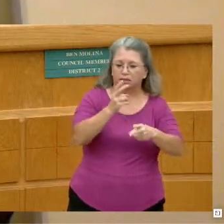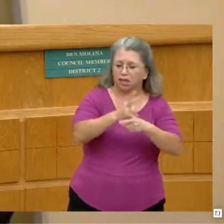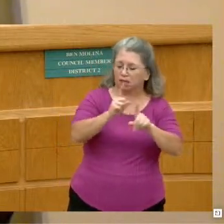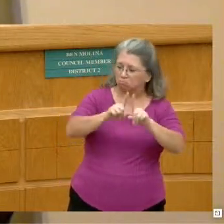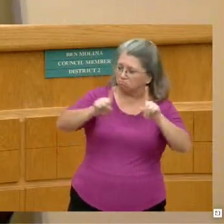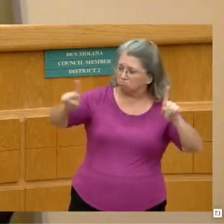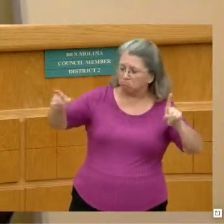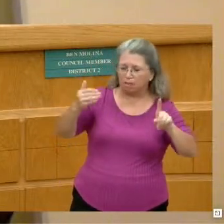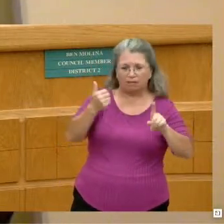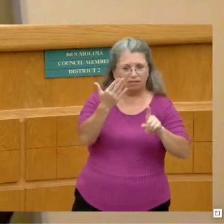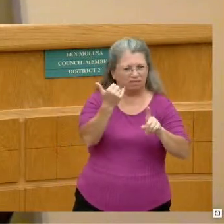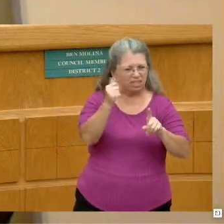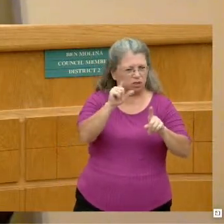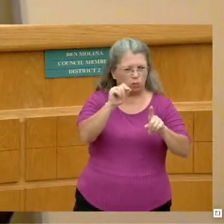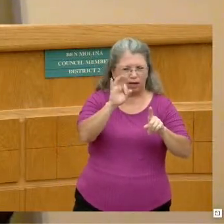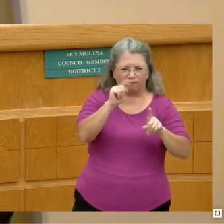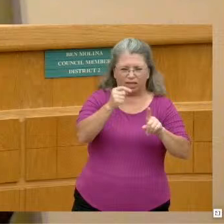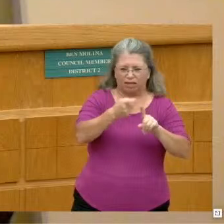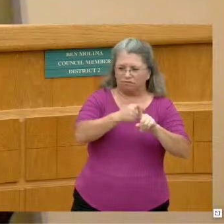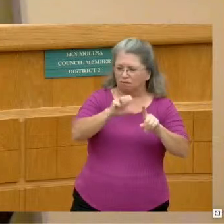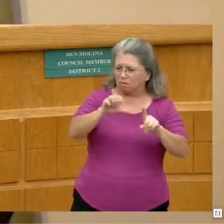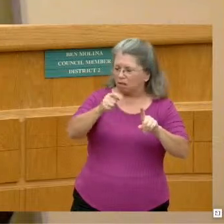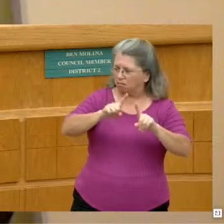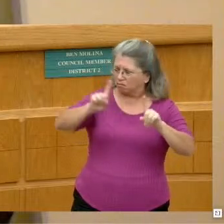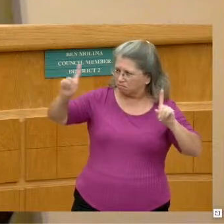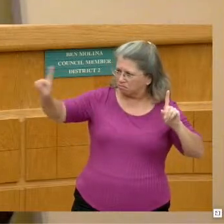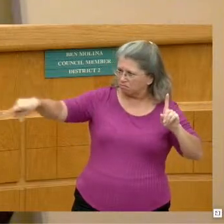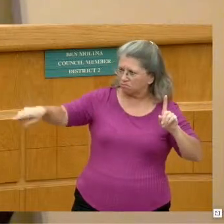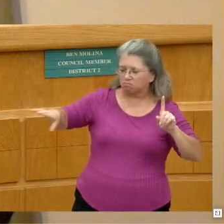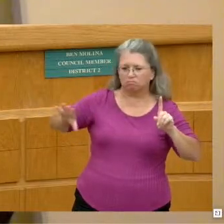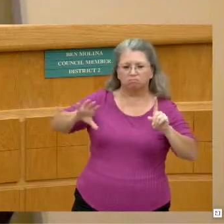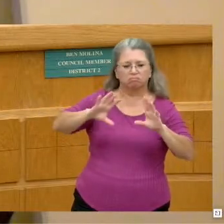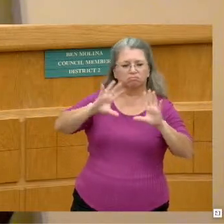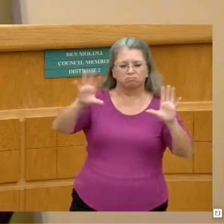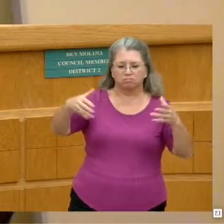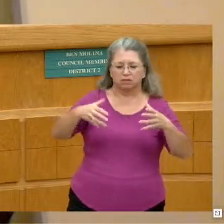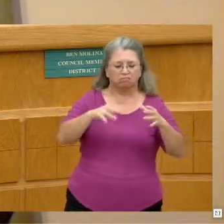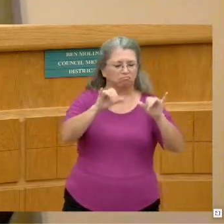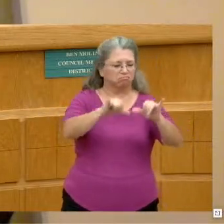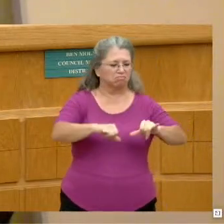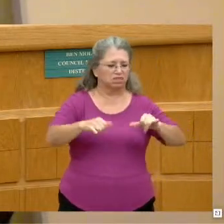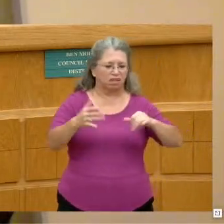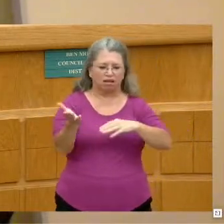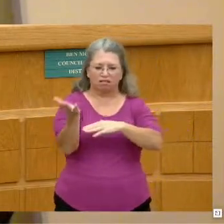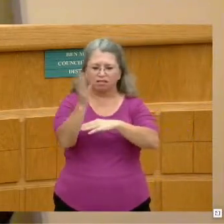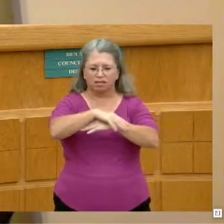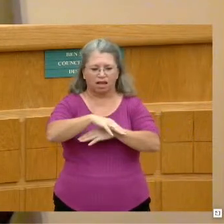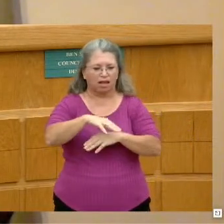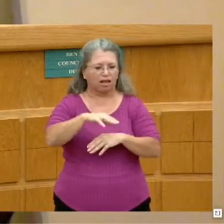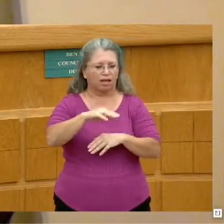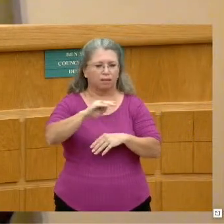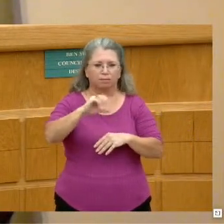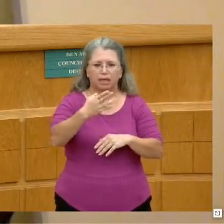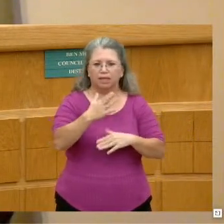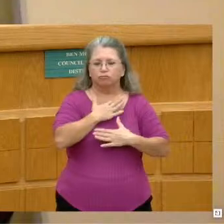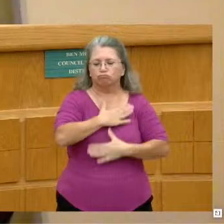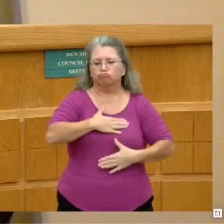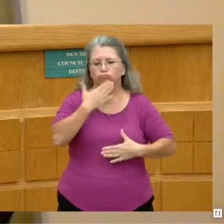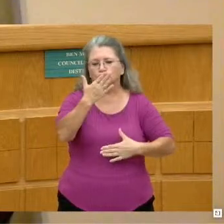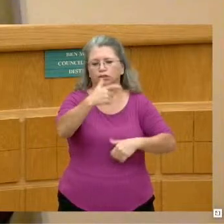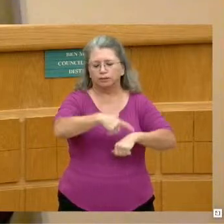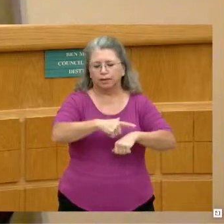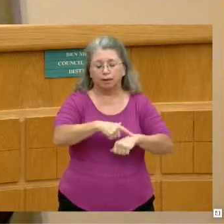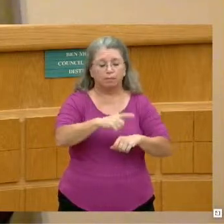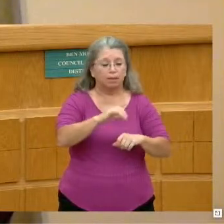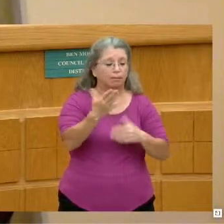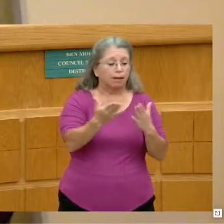feet from any other family members, and they do really well. They spend the day there, they have a great time. But when the child needs to go to the